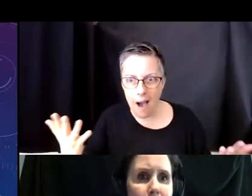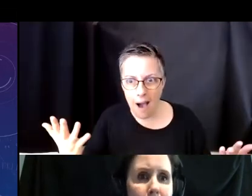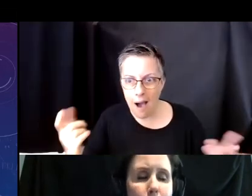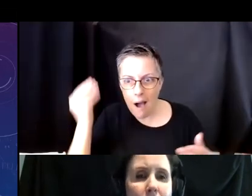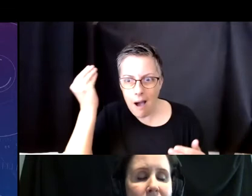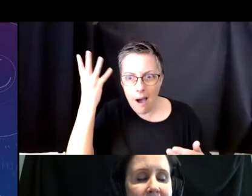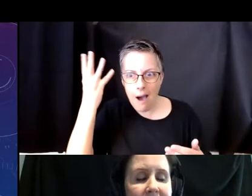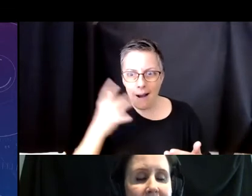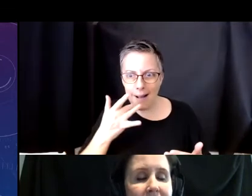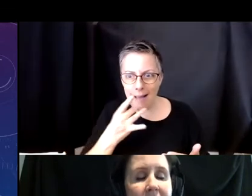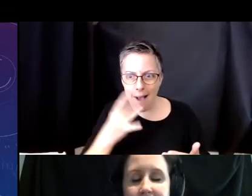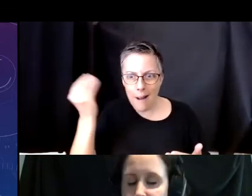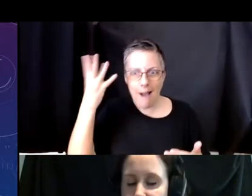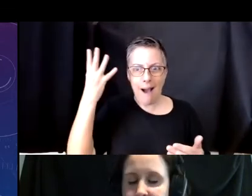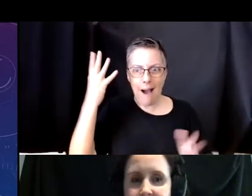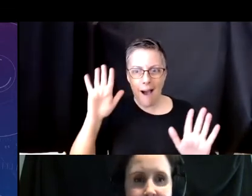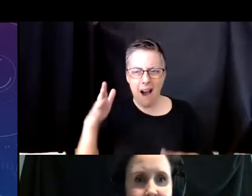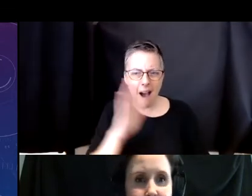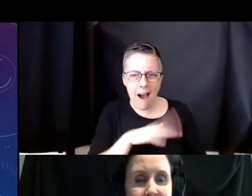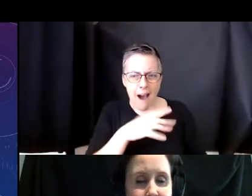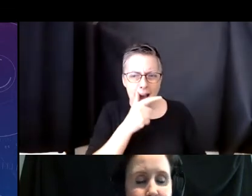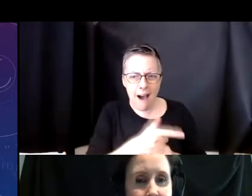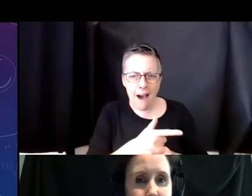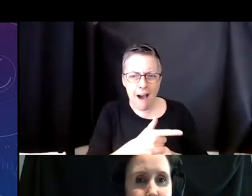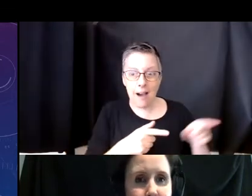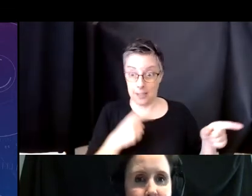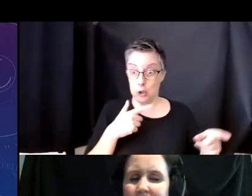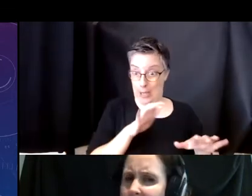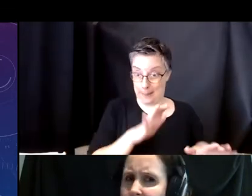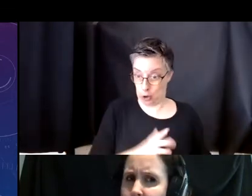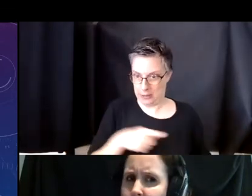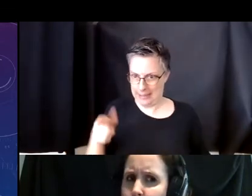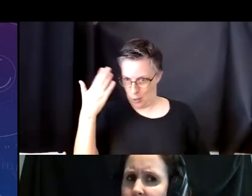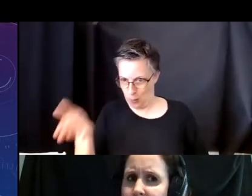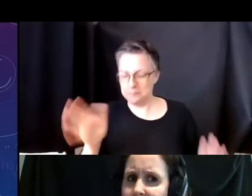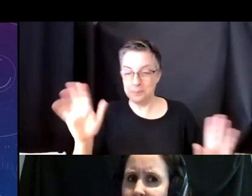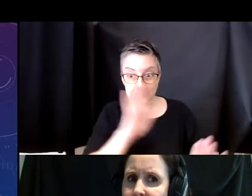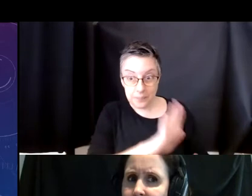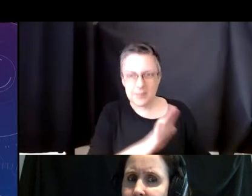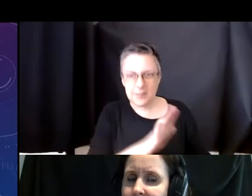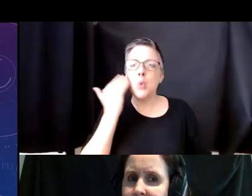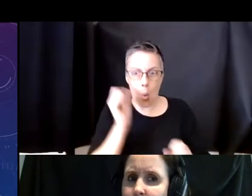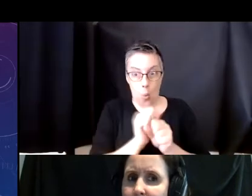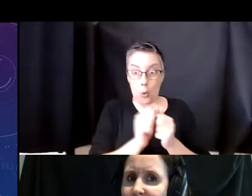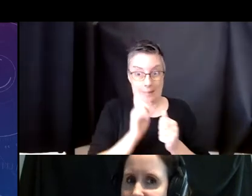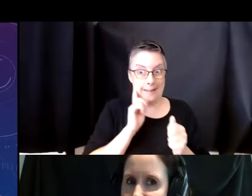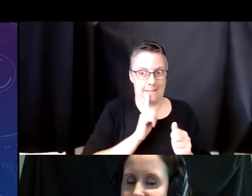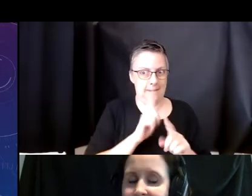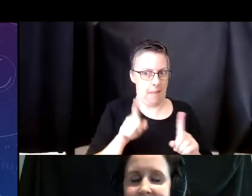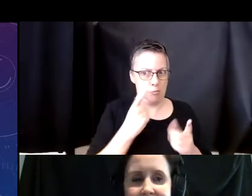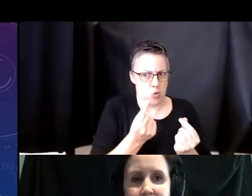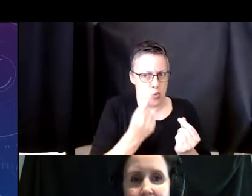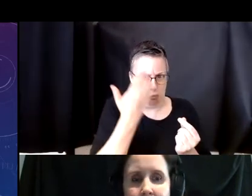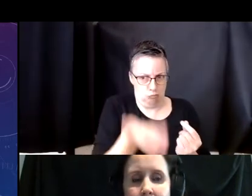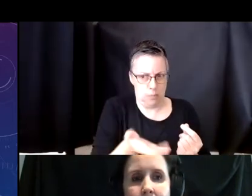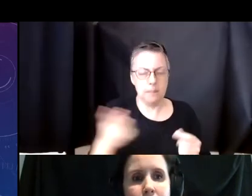bulb went off in his head. He turned to his sister, the professional captioner. He knew she worked with the deaf, but he didn't know what she did.